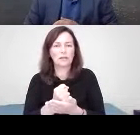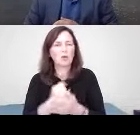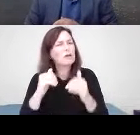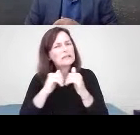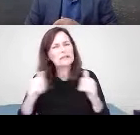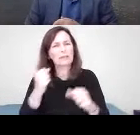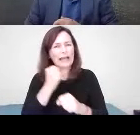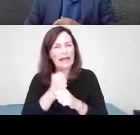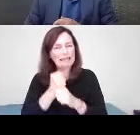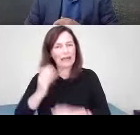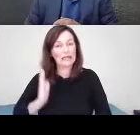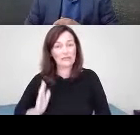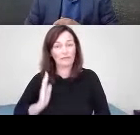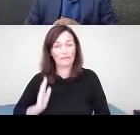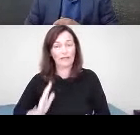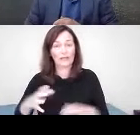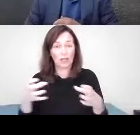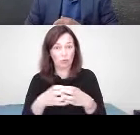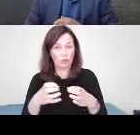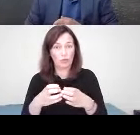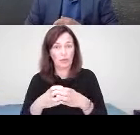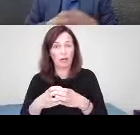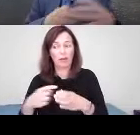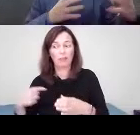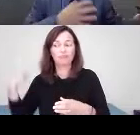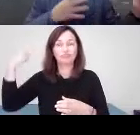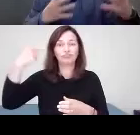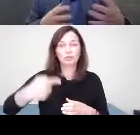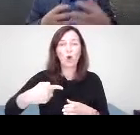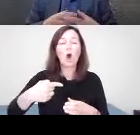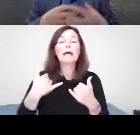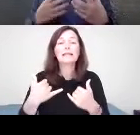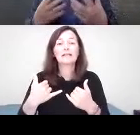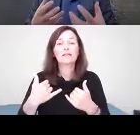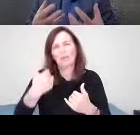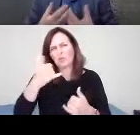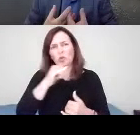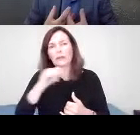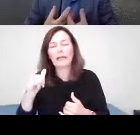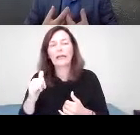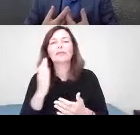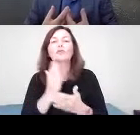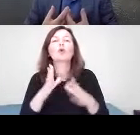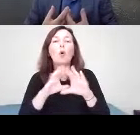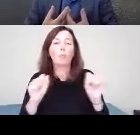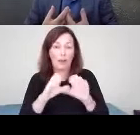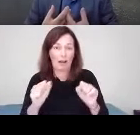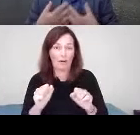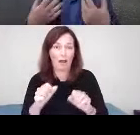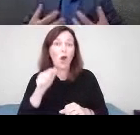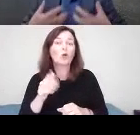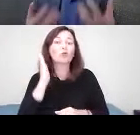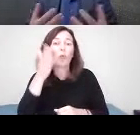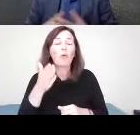very important to use that as well, that when we have it as a political frame, but it's also the tool for us to